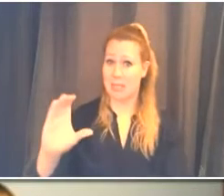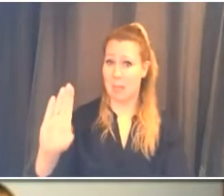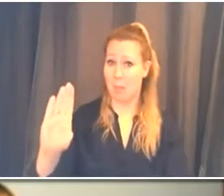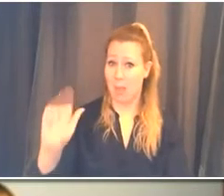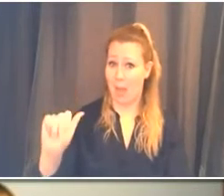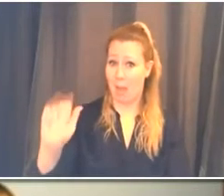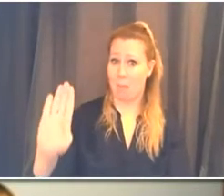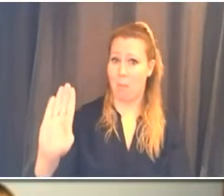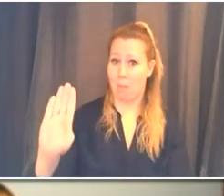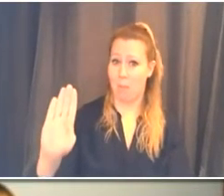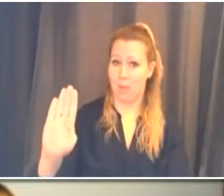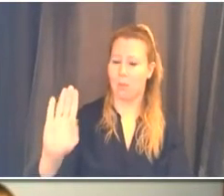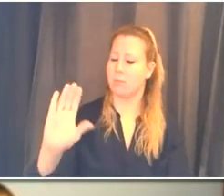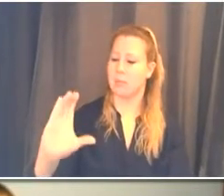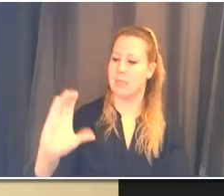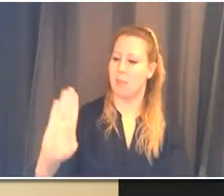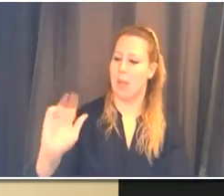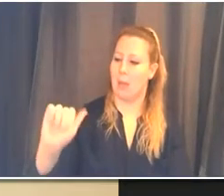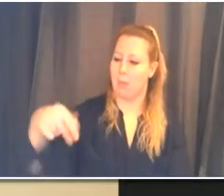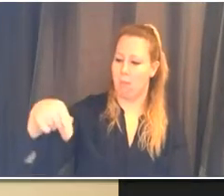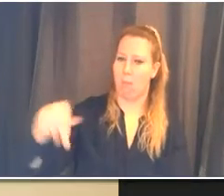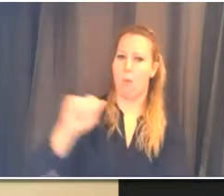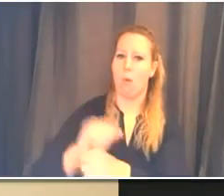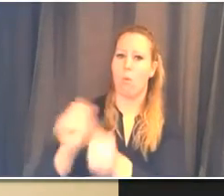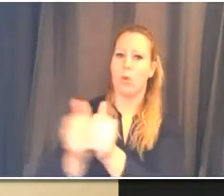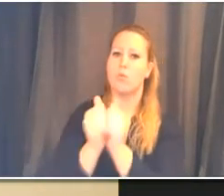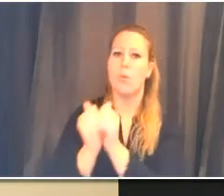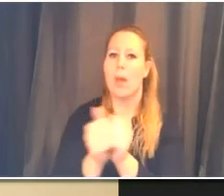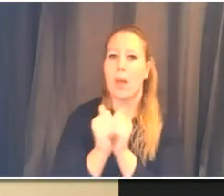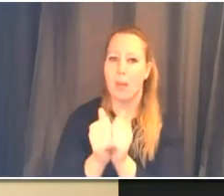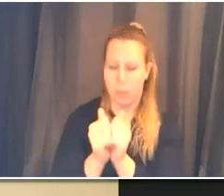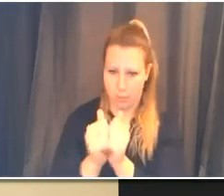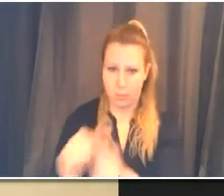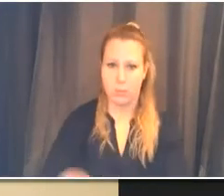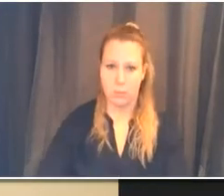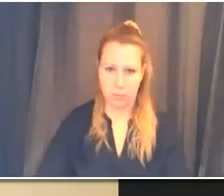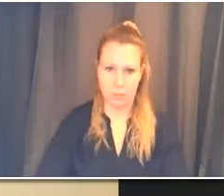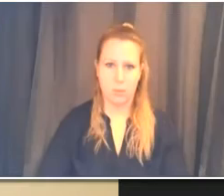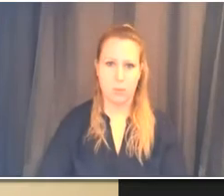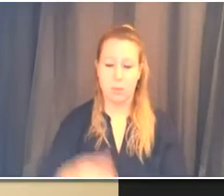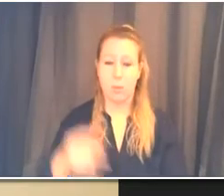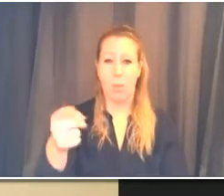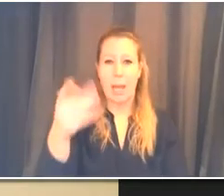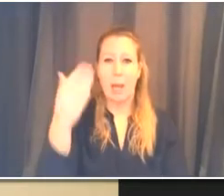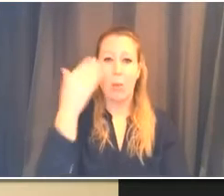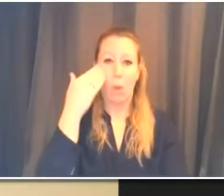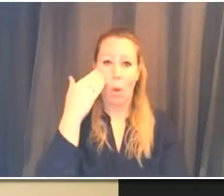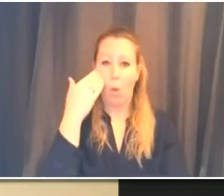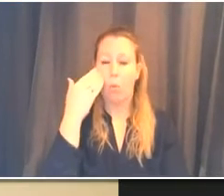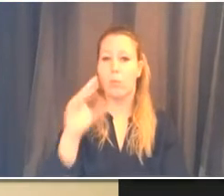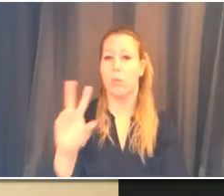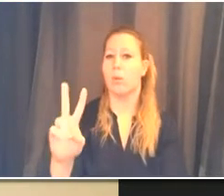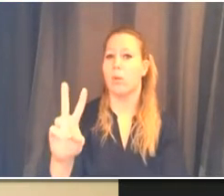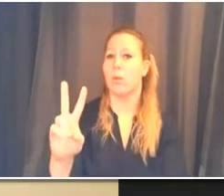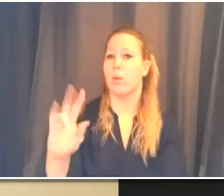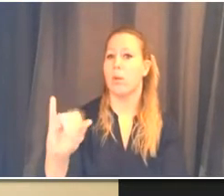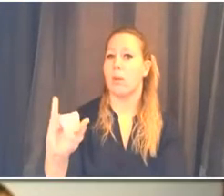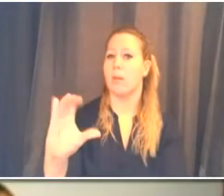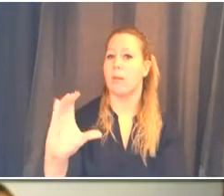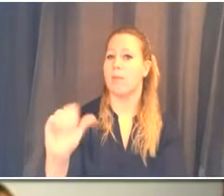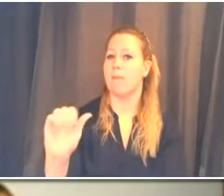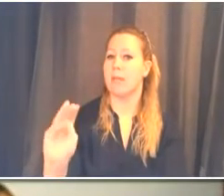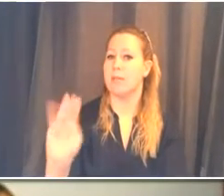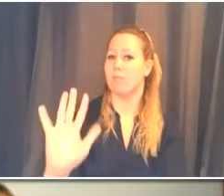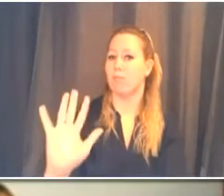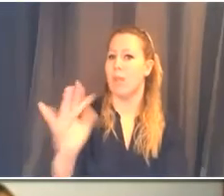to the dvo as unifor sorry how many how many dvos have been out since Co okay